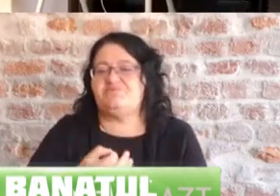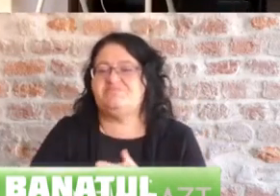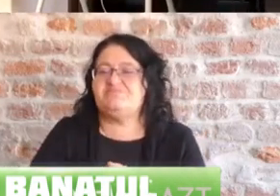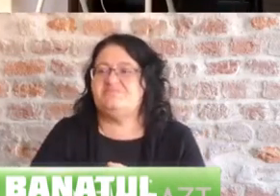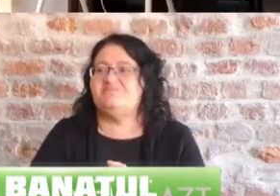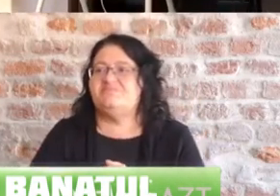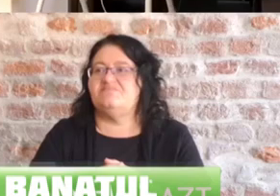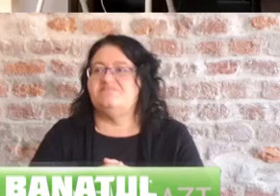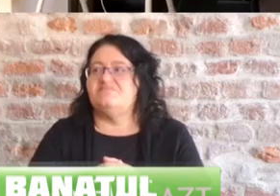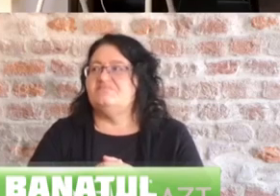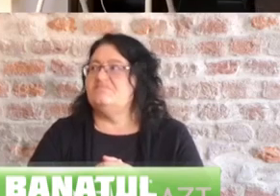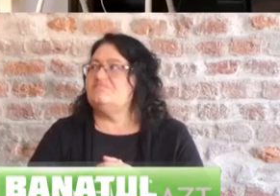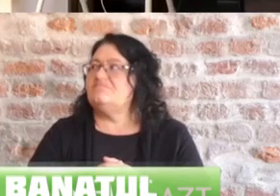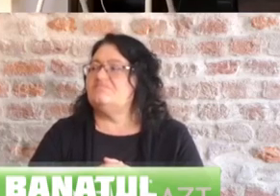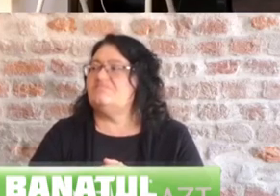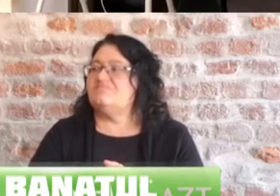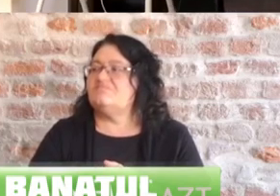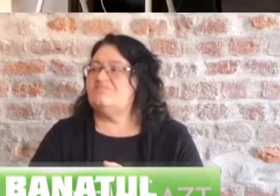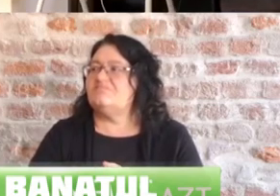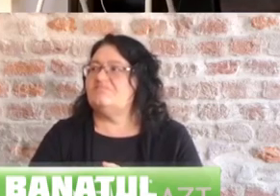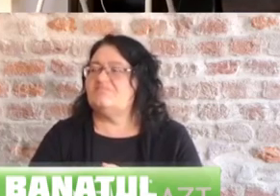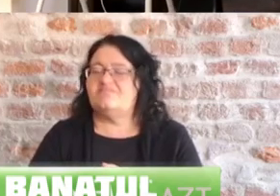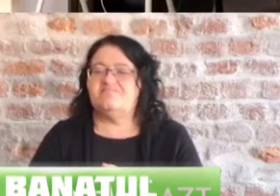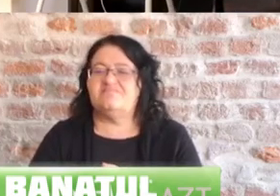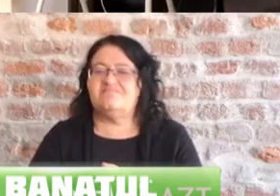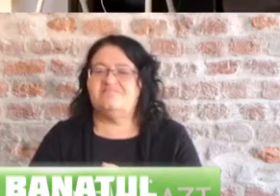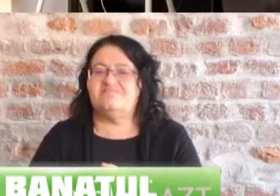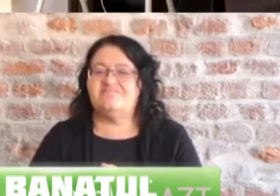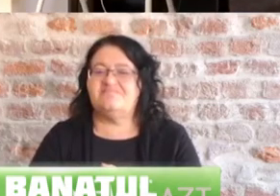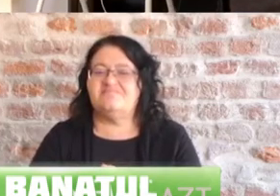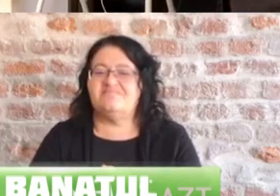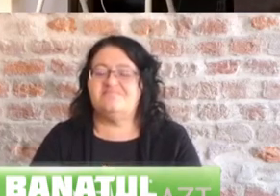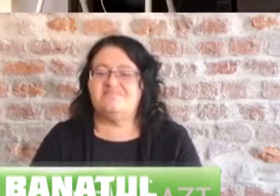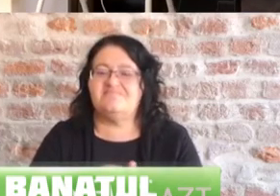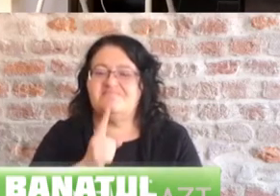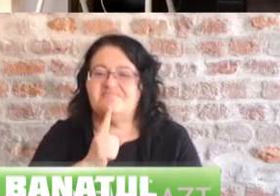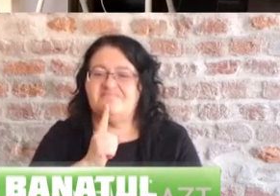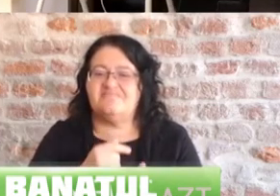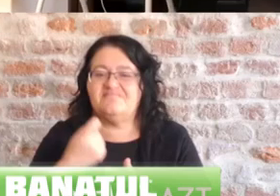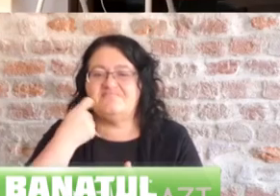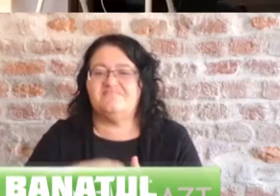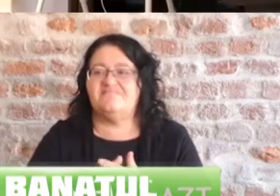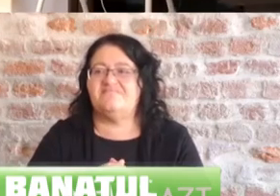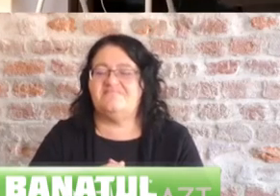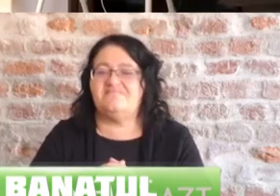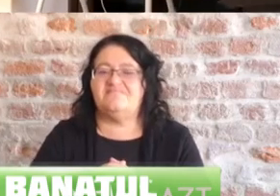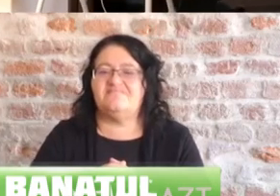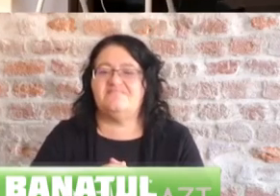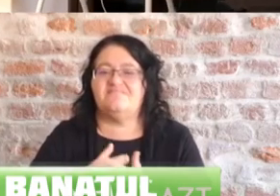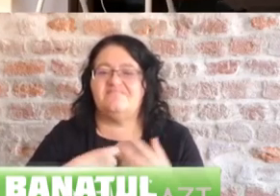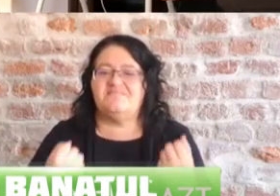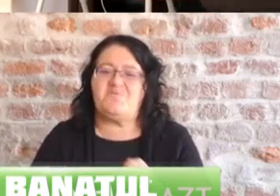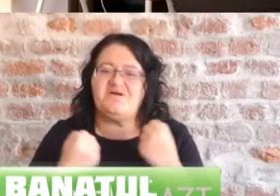Now I have the honor and the work to read. No, but I did